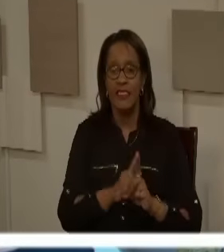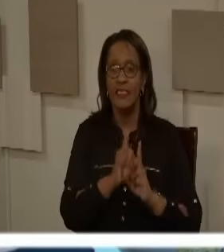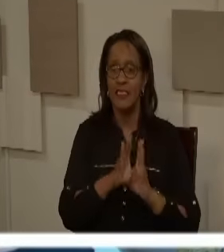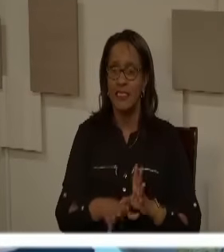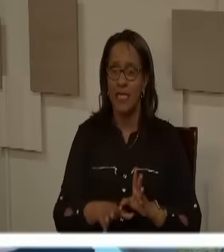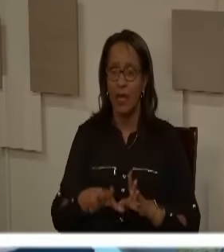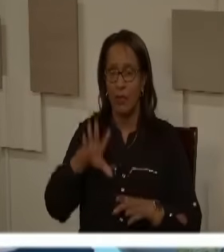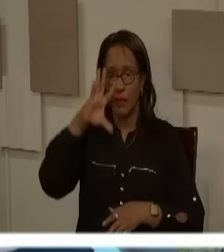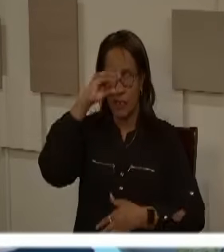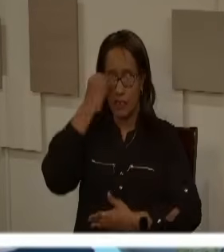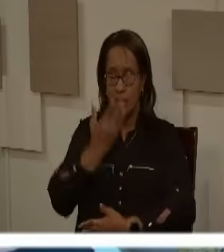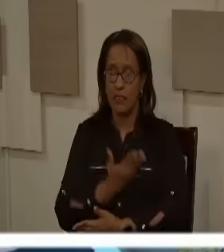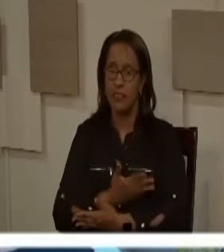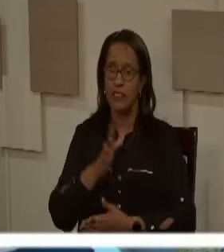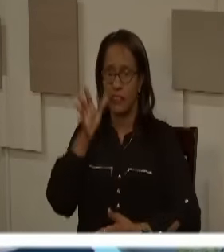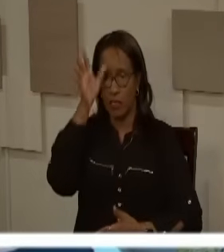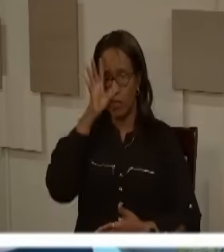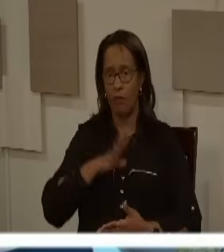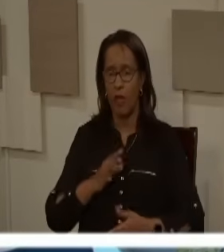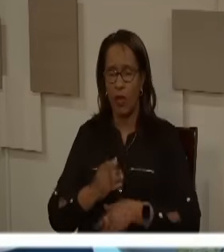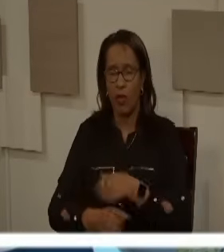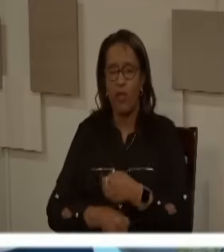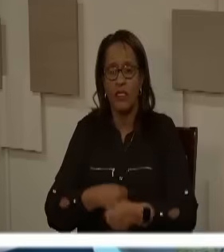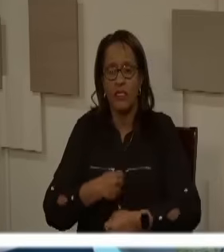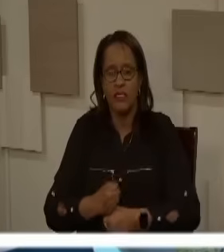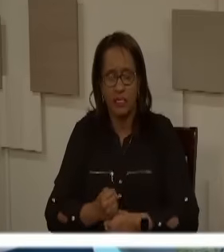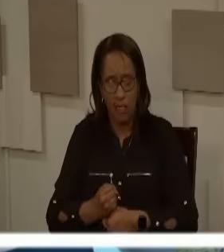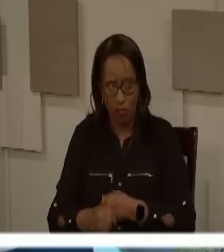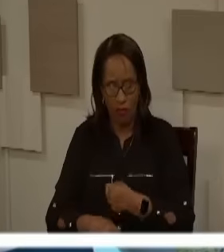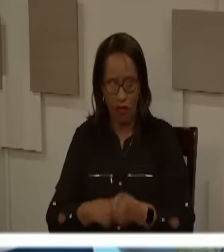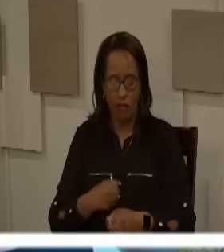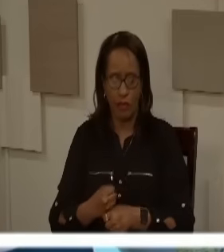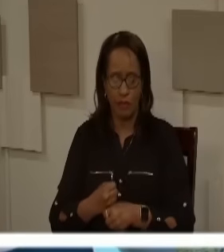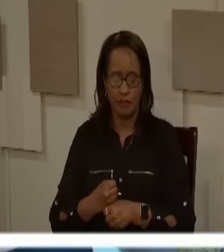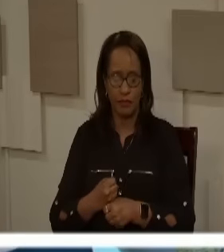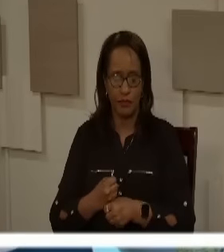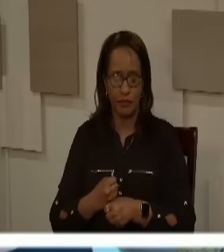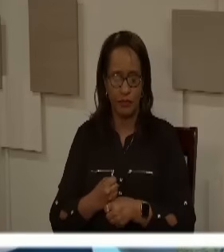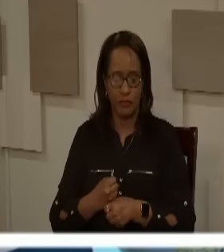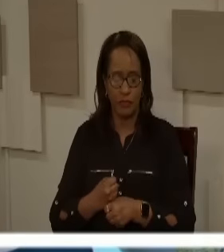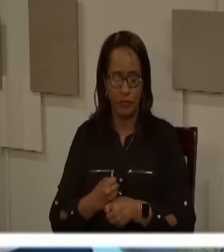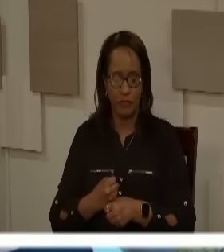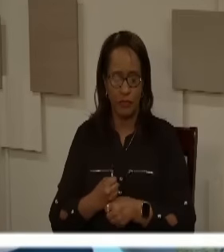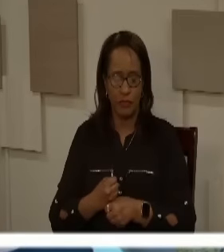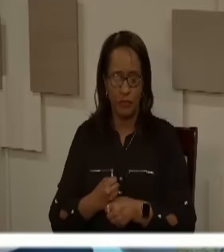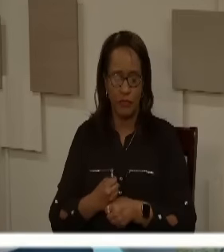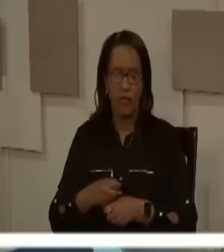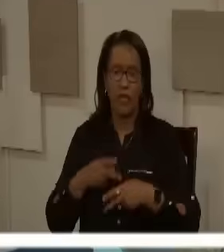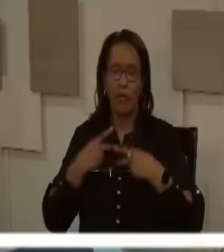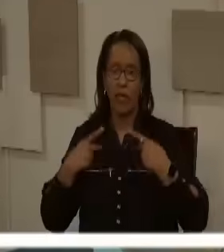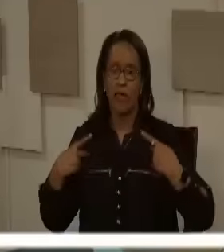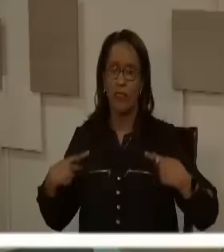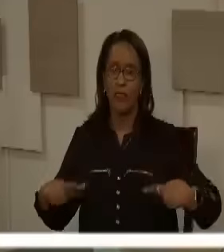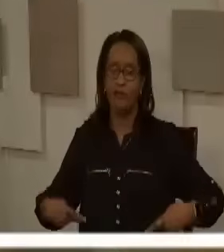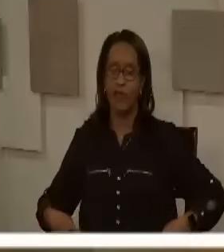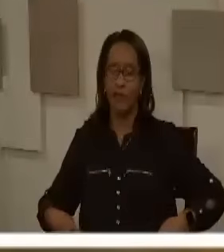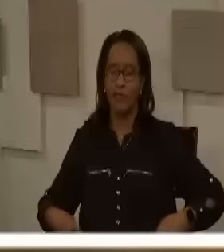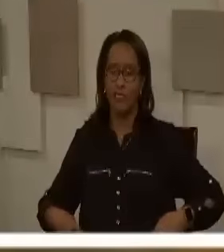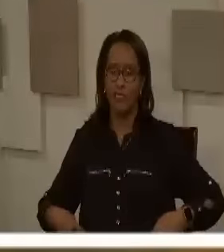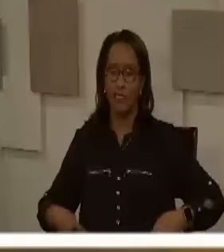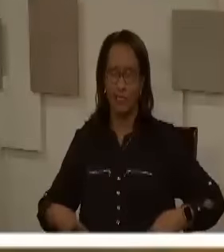and the chief priests and the scribes, and to be put to death, and to be raised up on the third day. No